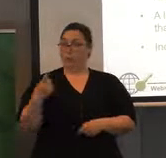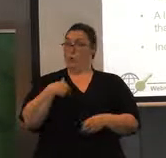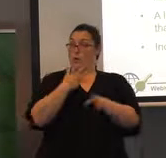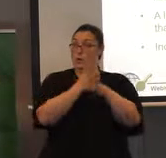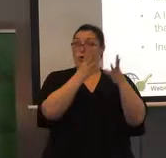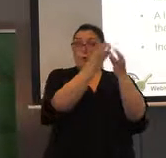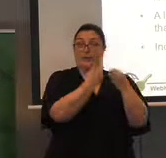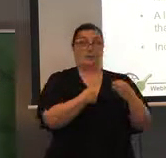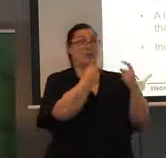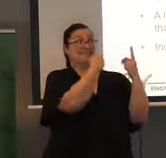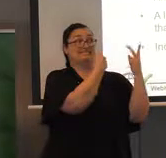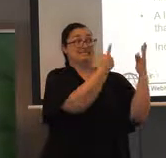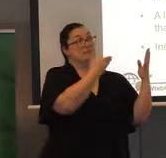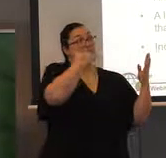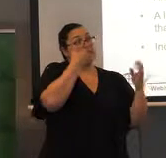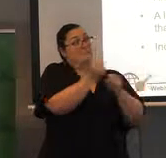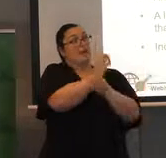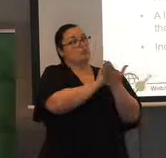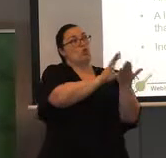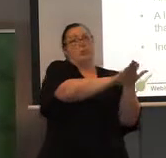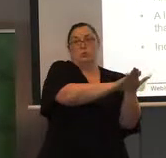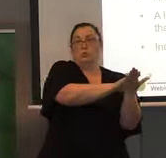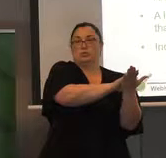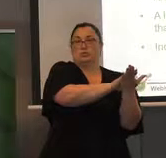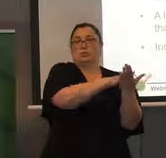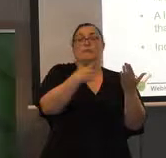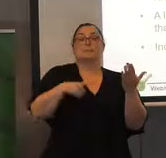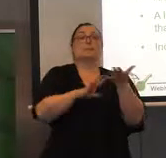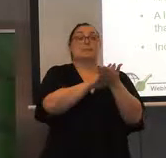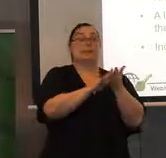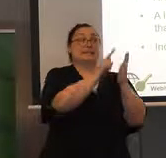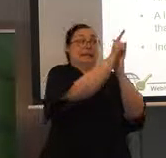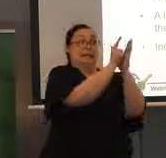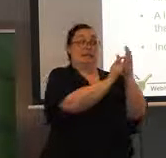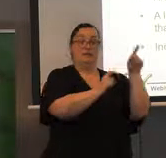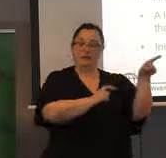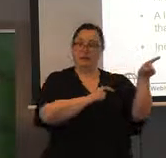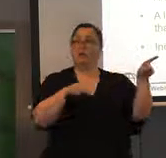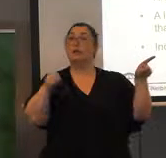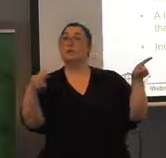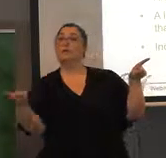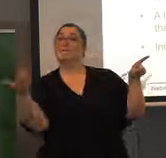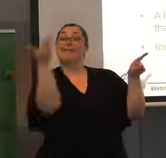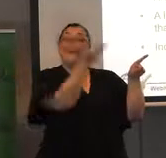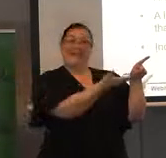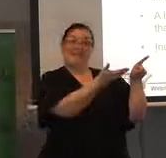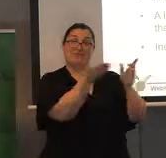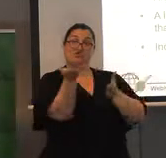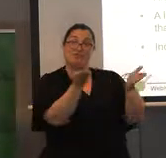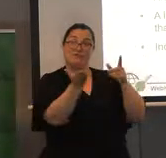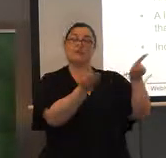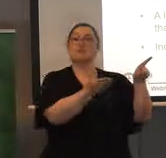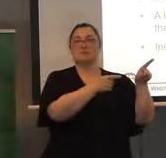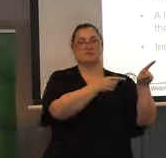telling, make sure that's in there, because that gives them a legal standing to hold you to account that what you're giving them